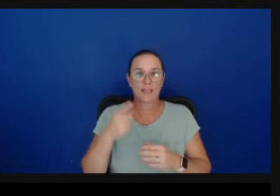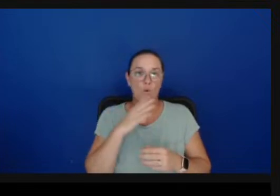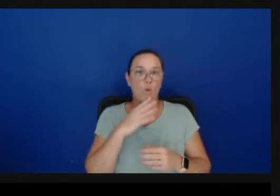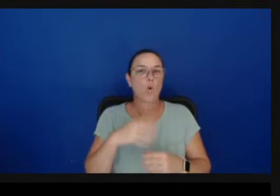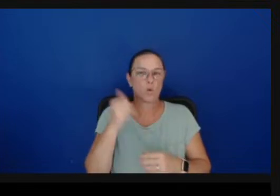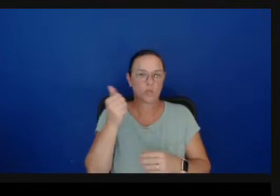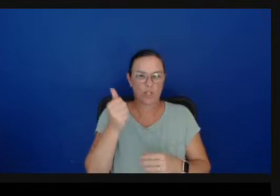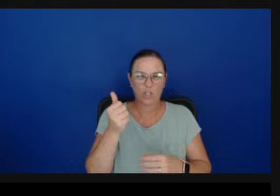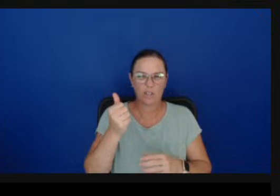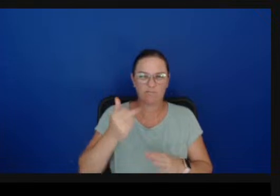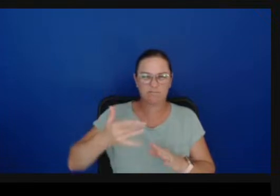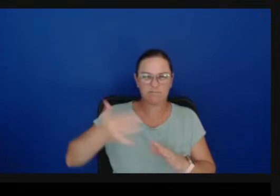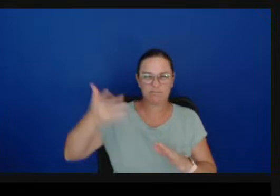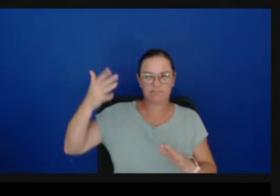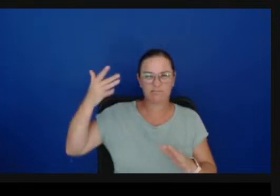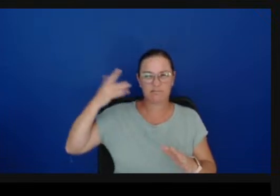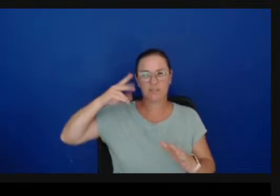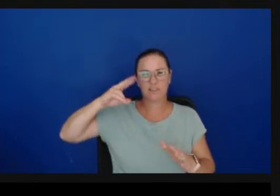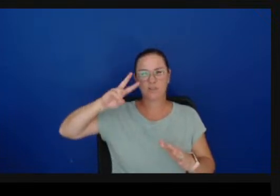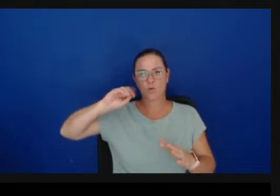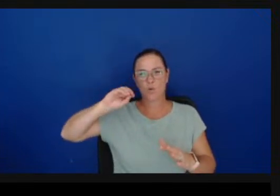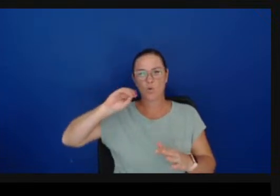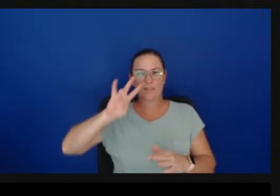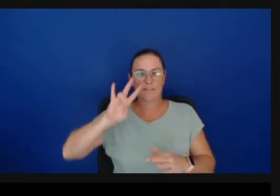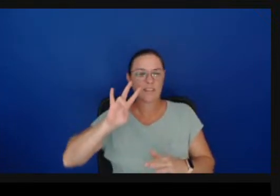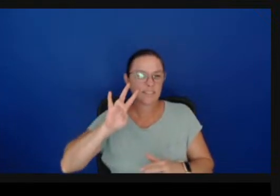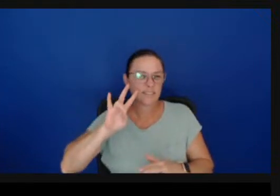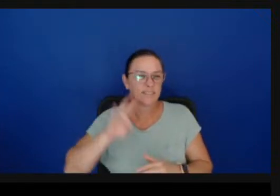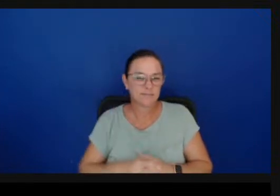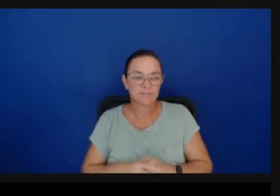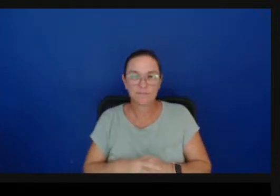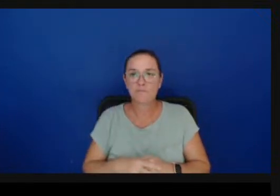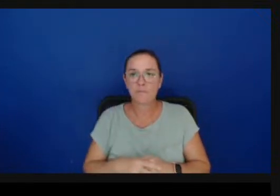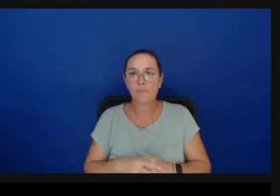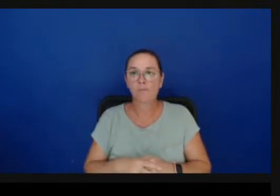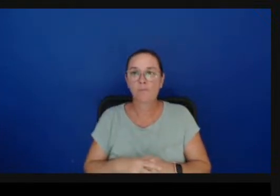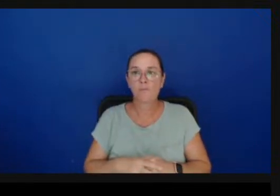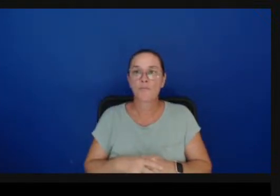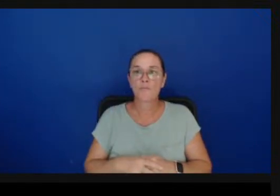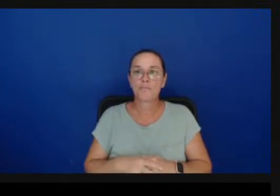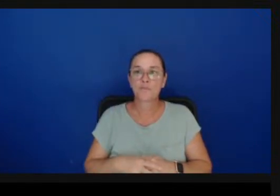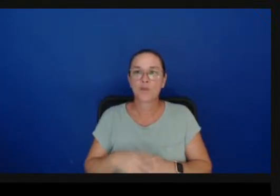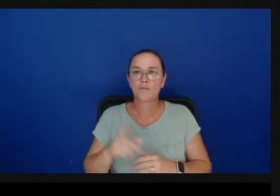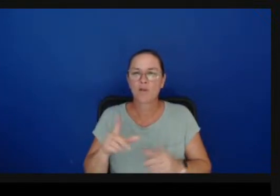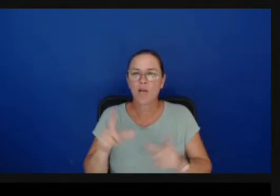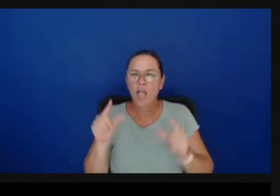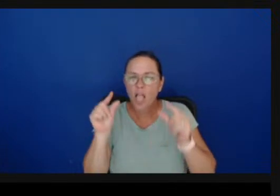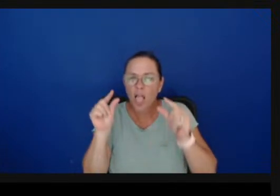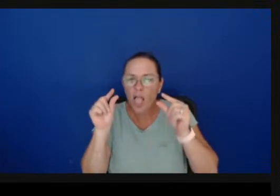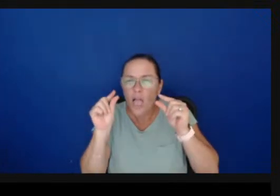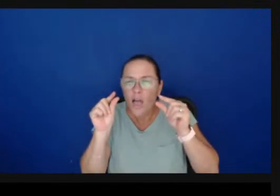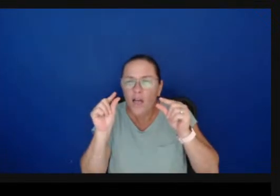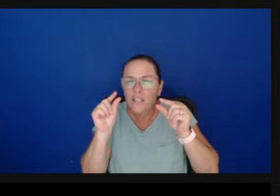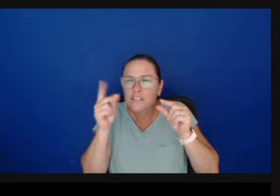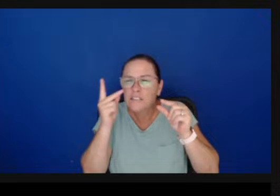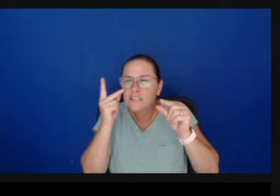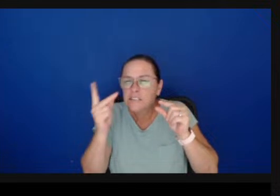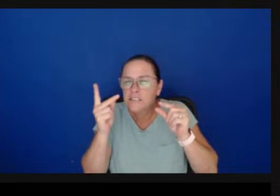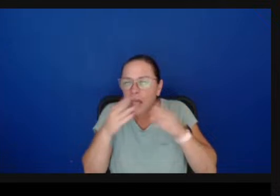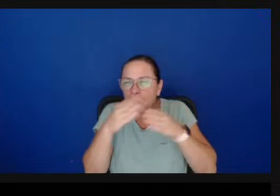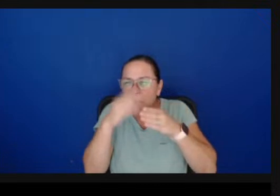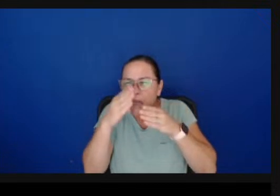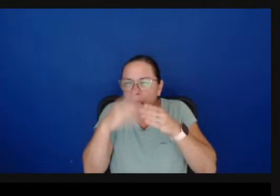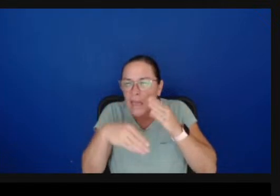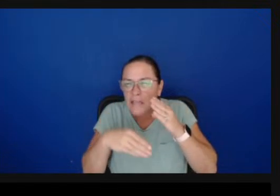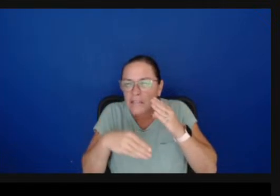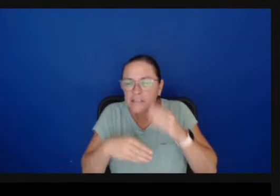We're going back to 2007 here. So we have to squint our eyes into this very tiny plot of data over here.